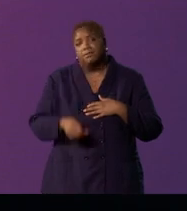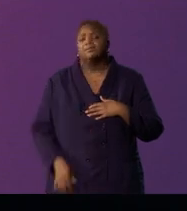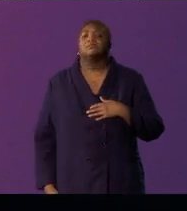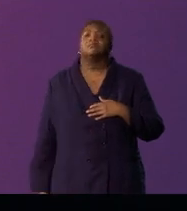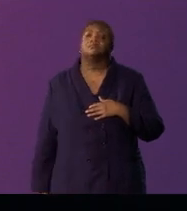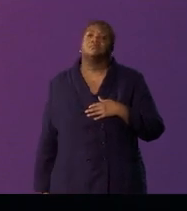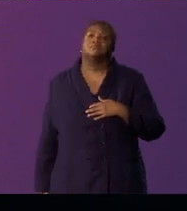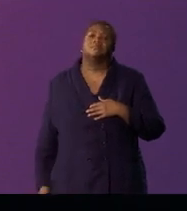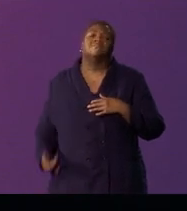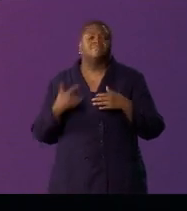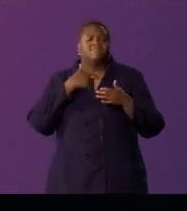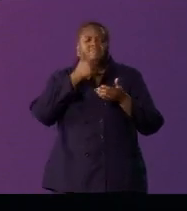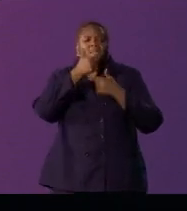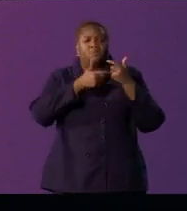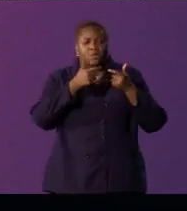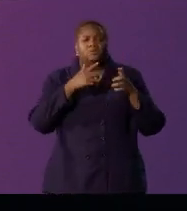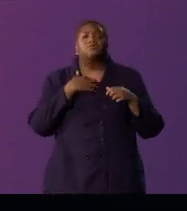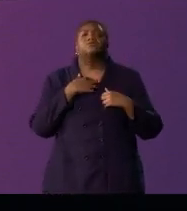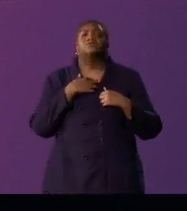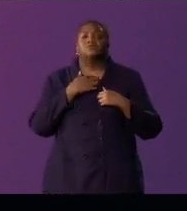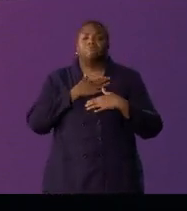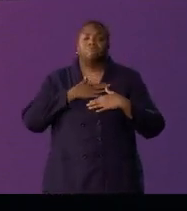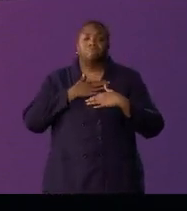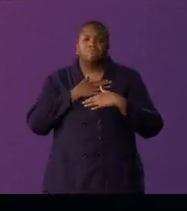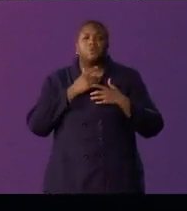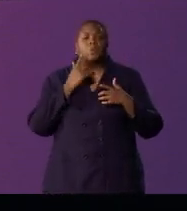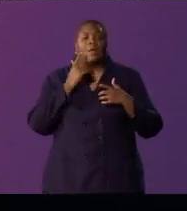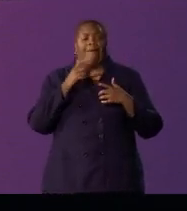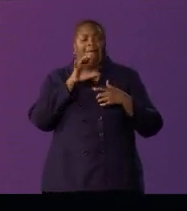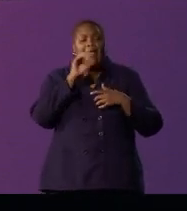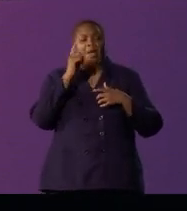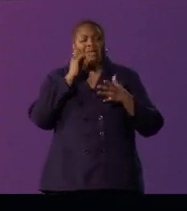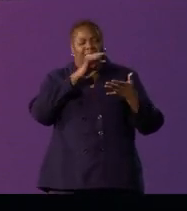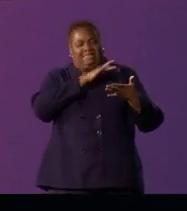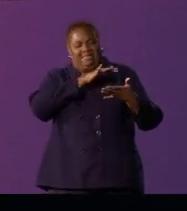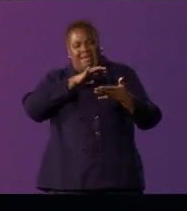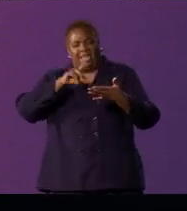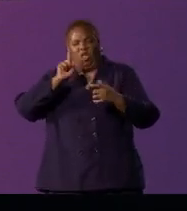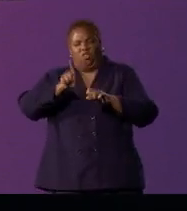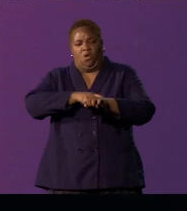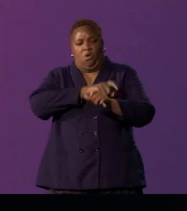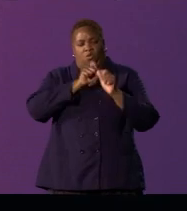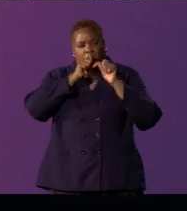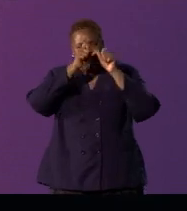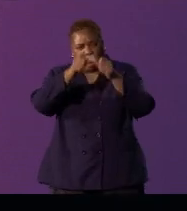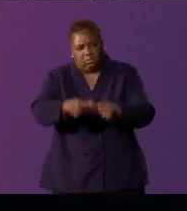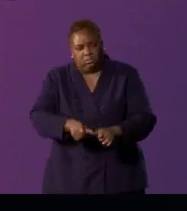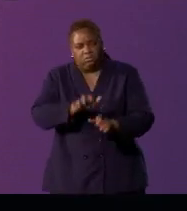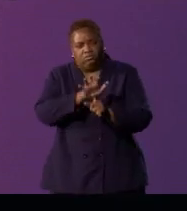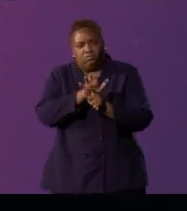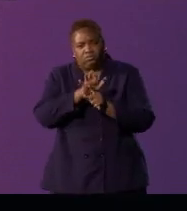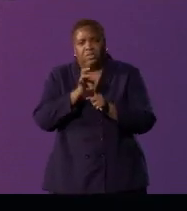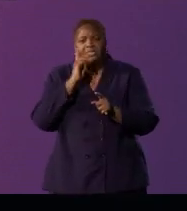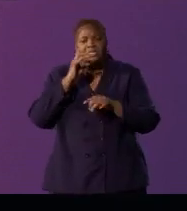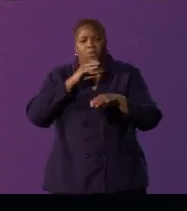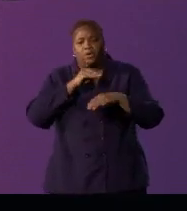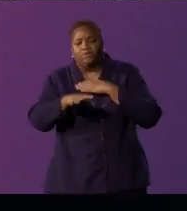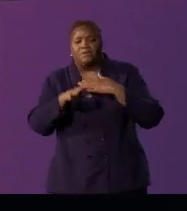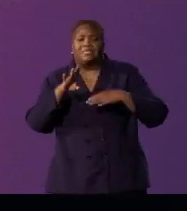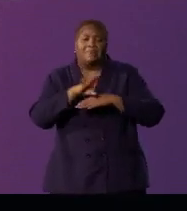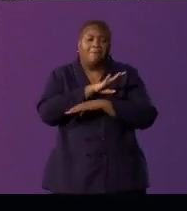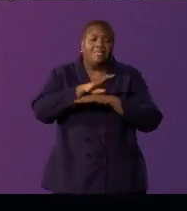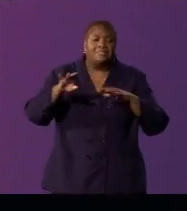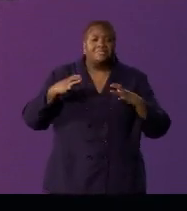of companies studying long-term trends, the mega trends that influence consumers, labor market, businesses,